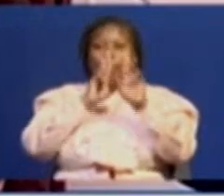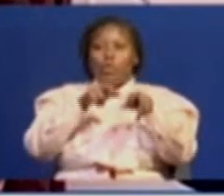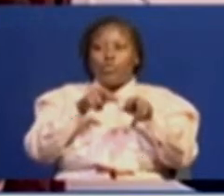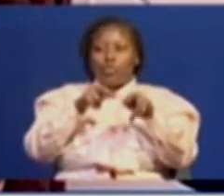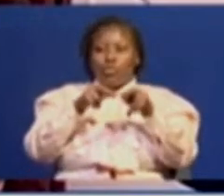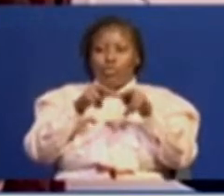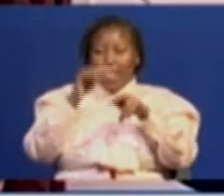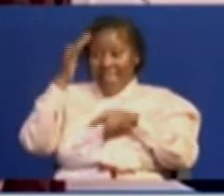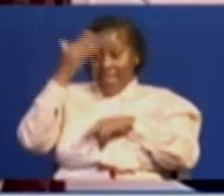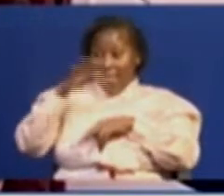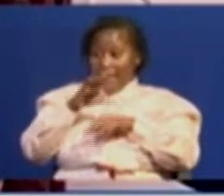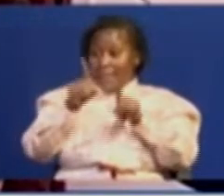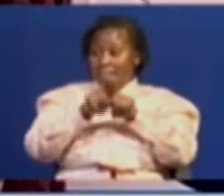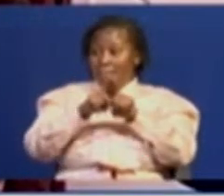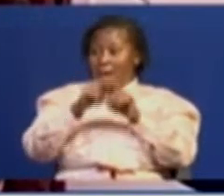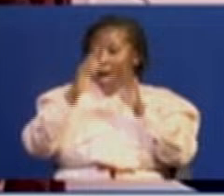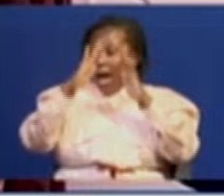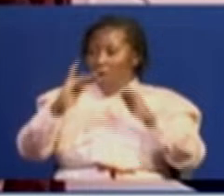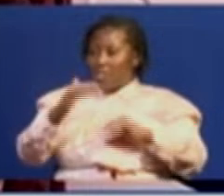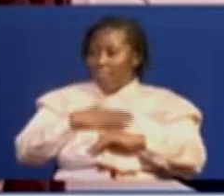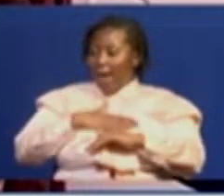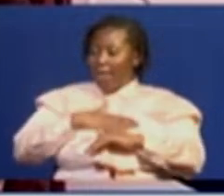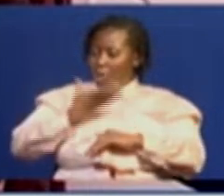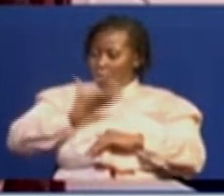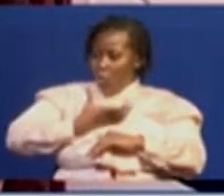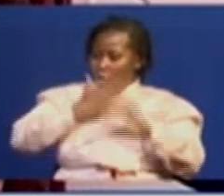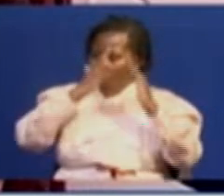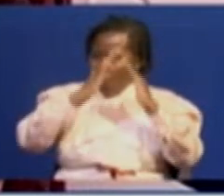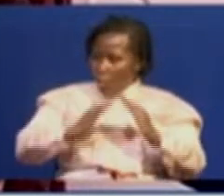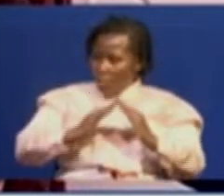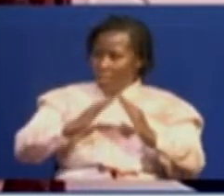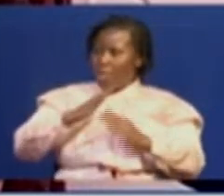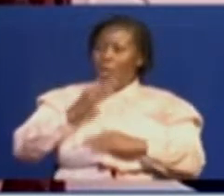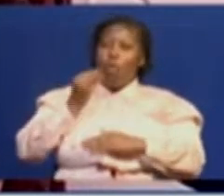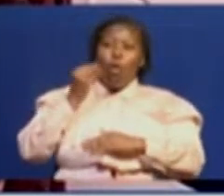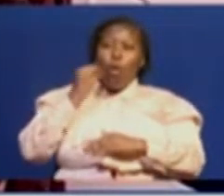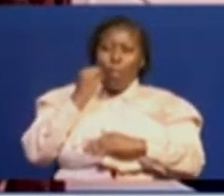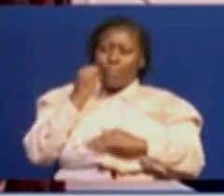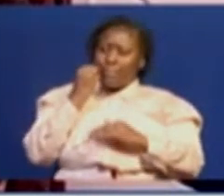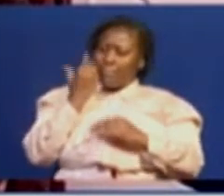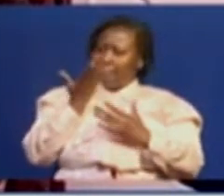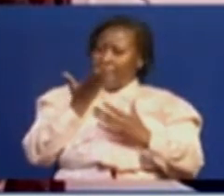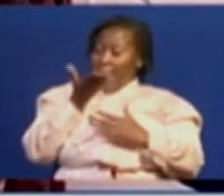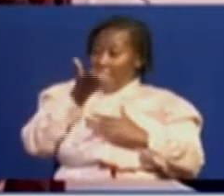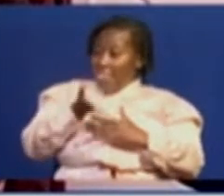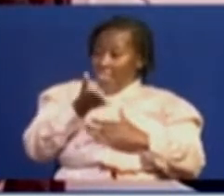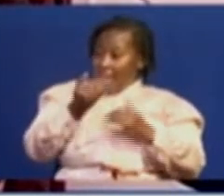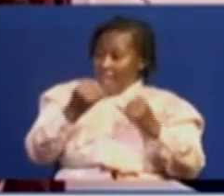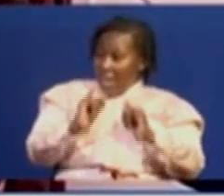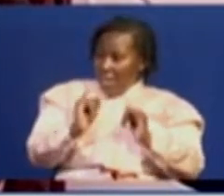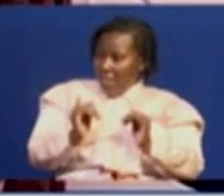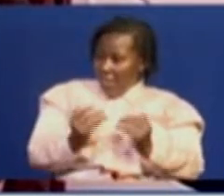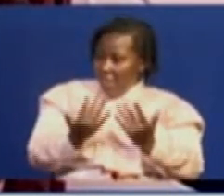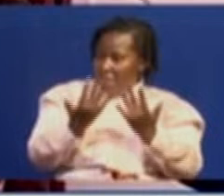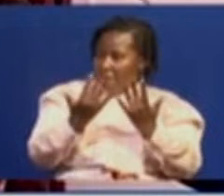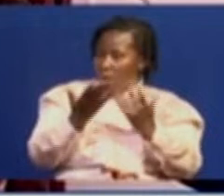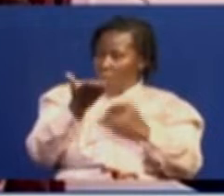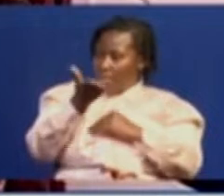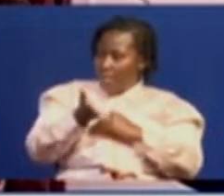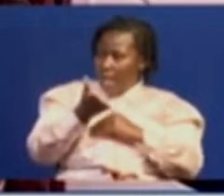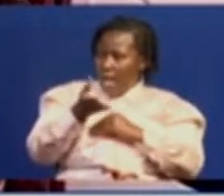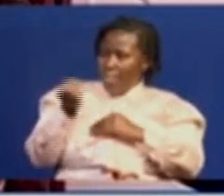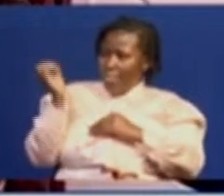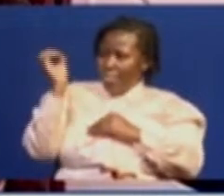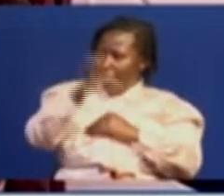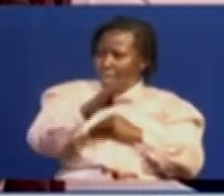to report to this house that even my own home was attempted. There was some fire that